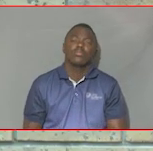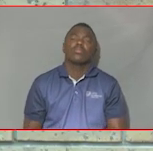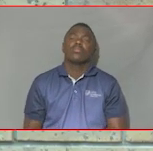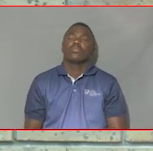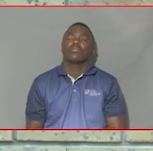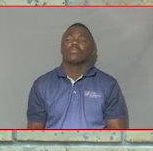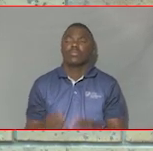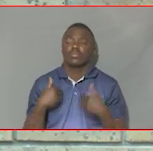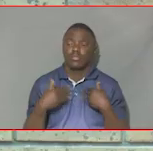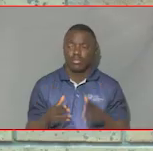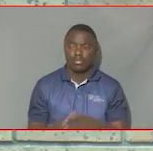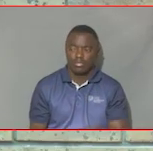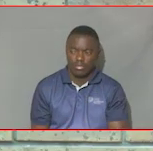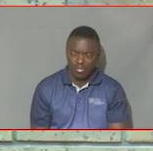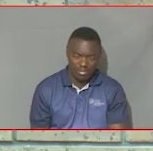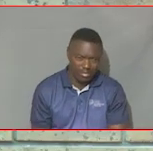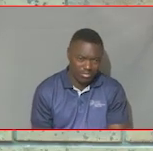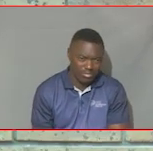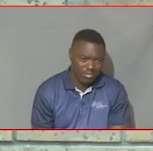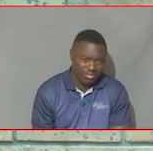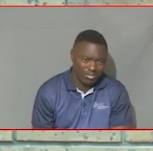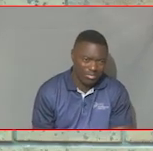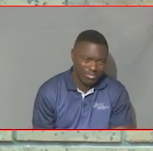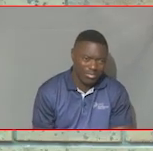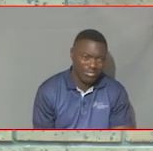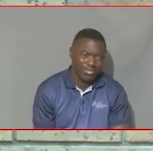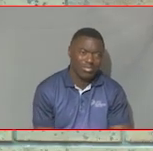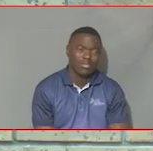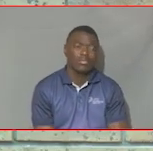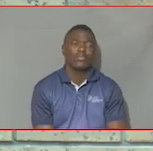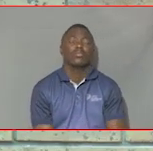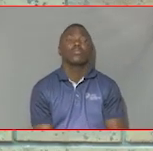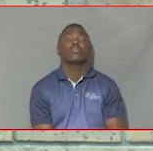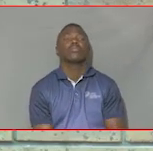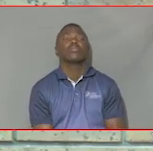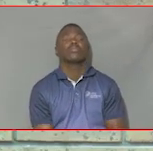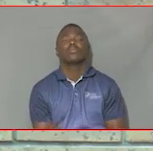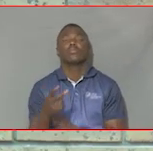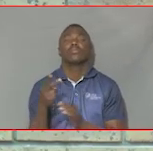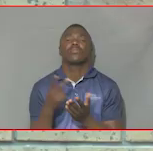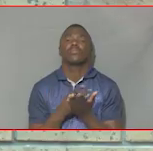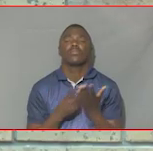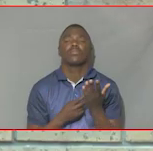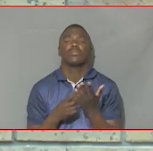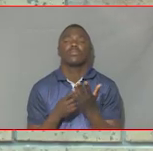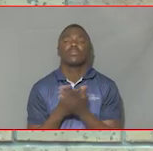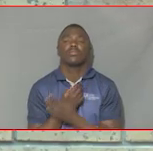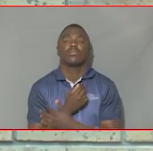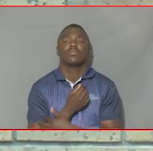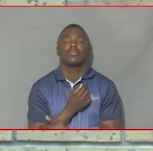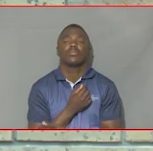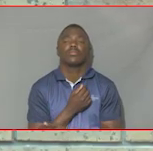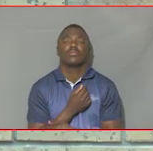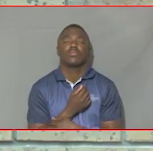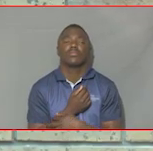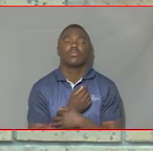it. They also will ask you, calculator usage, standard deviation. They're going to ask you the